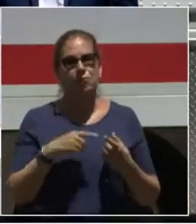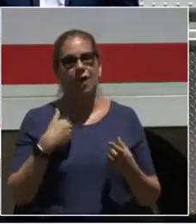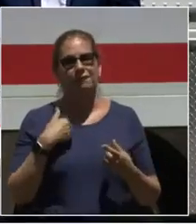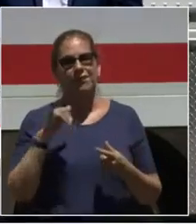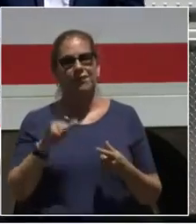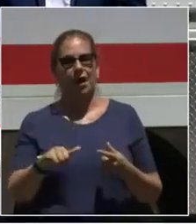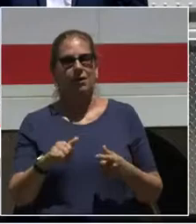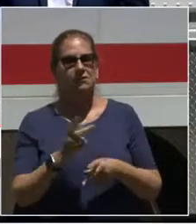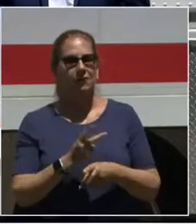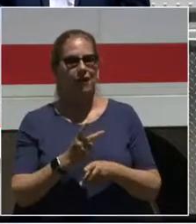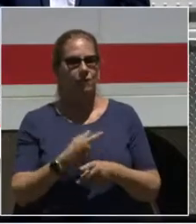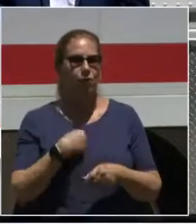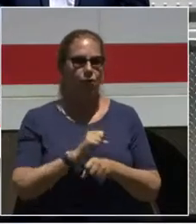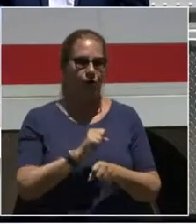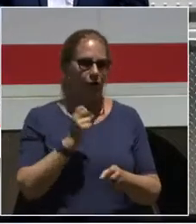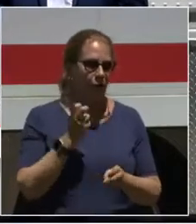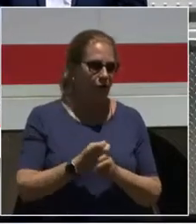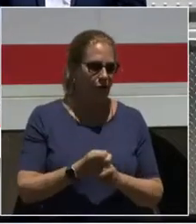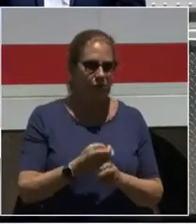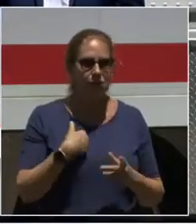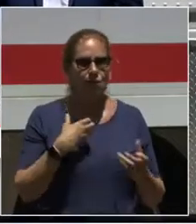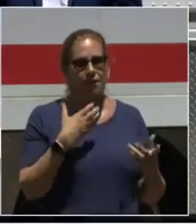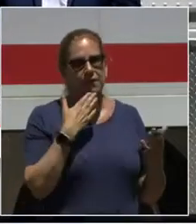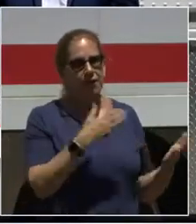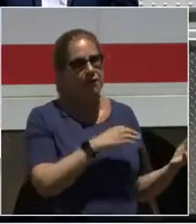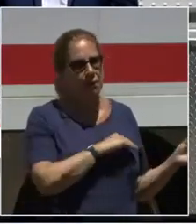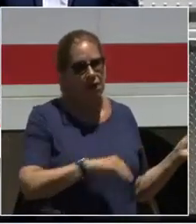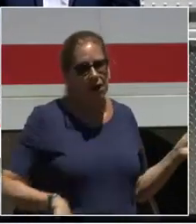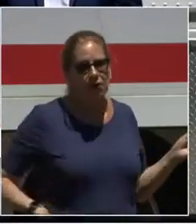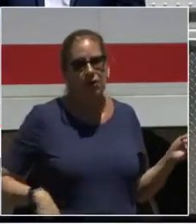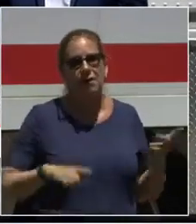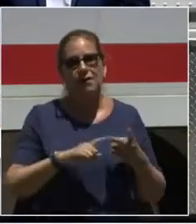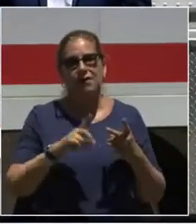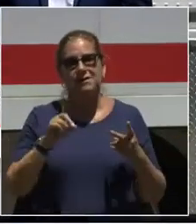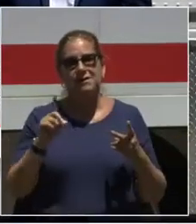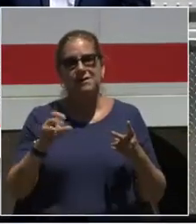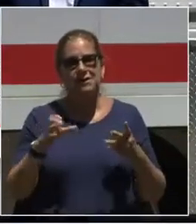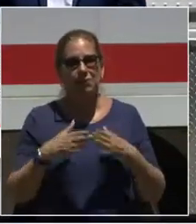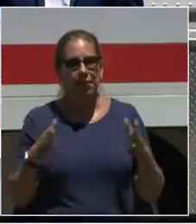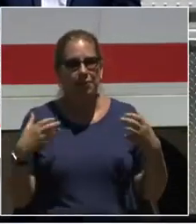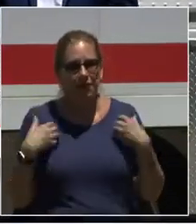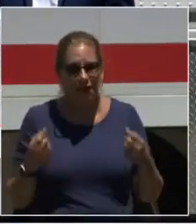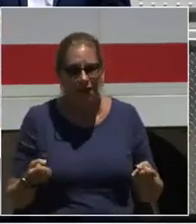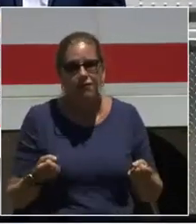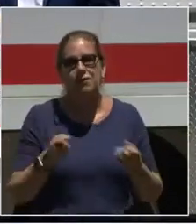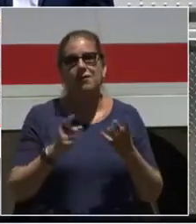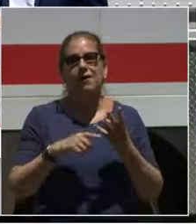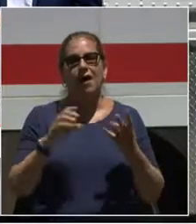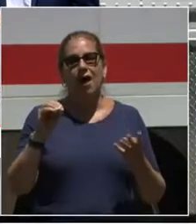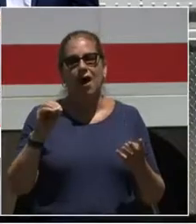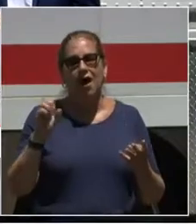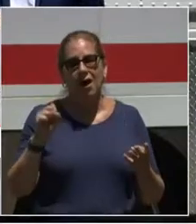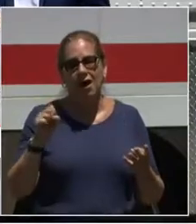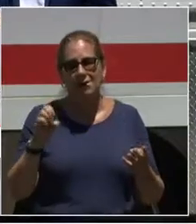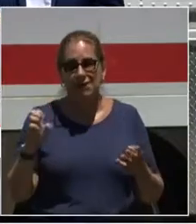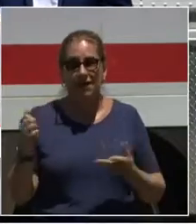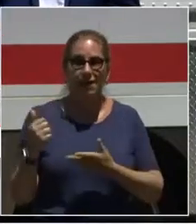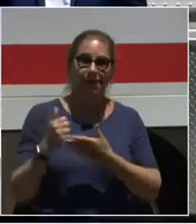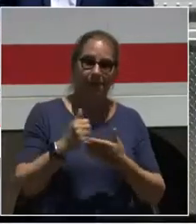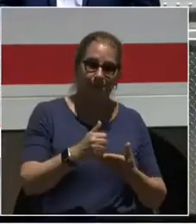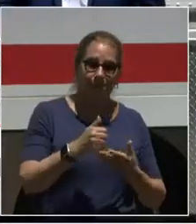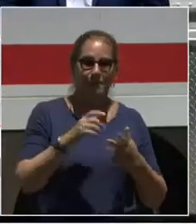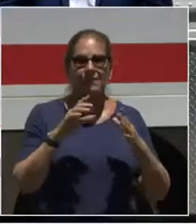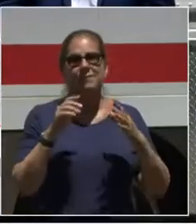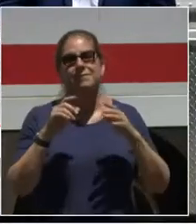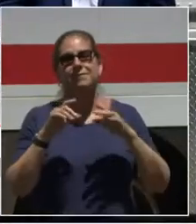mayor and to DC Health and to OSSI for all of the supports that are in place to help families get children ready for school. And we're